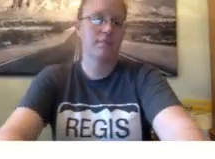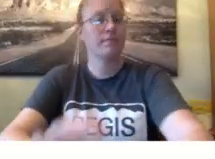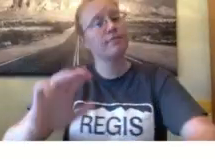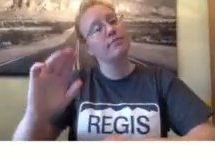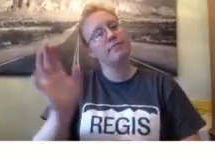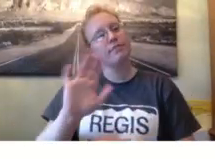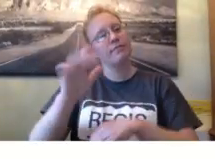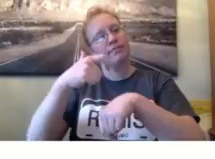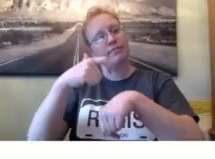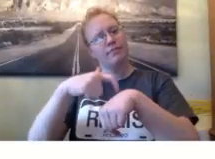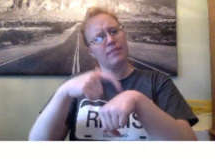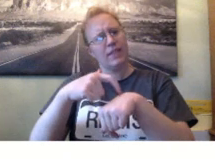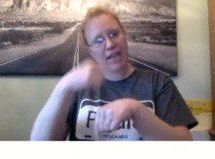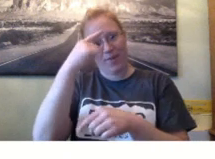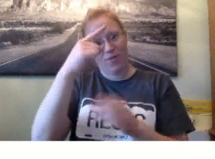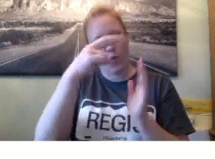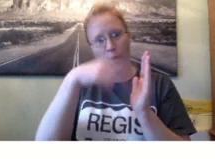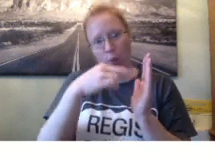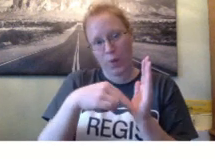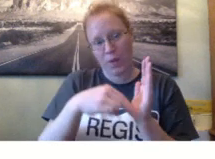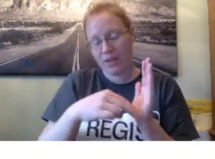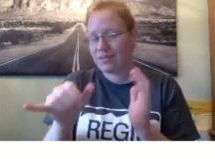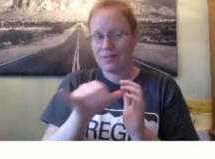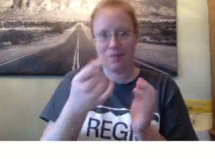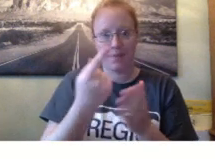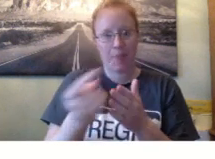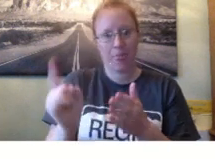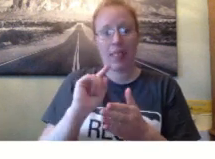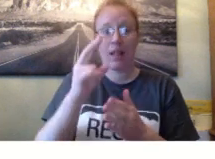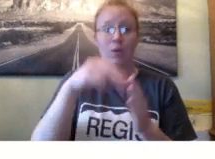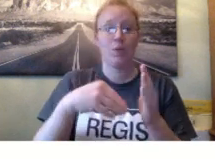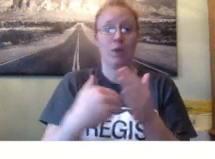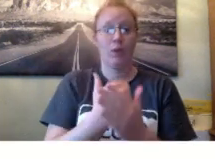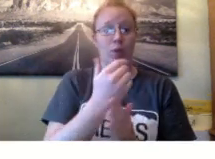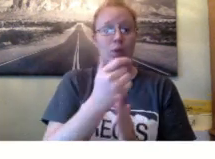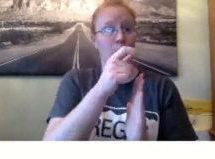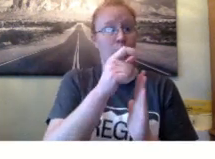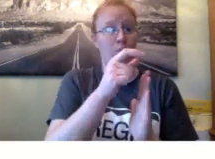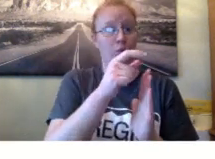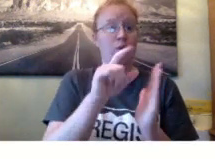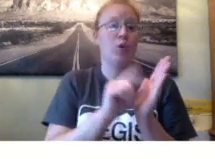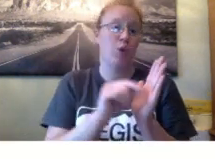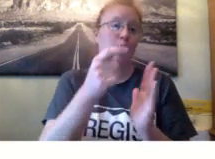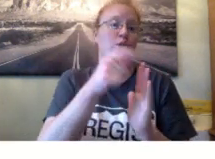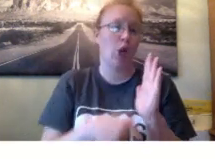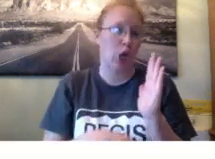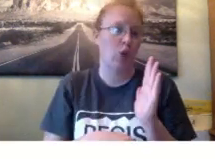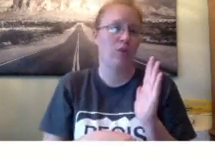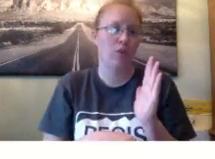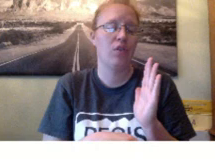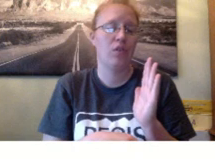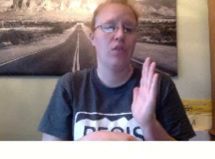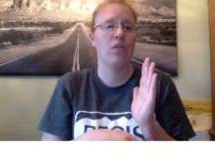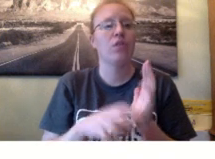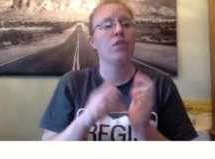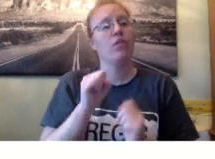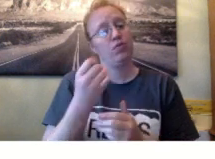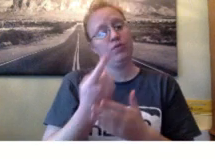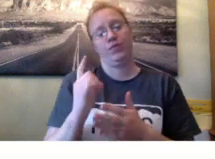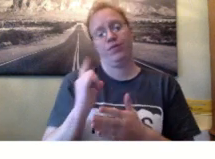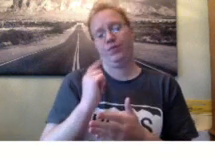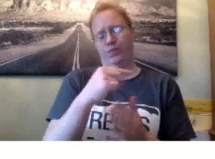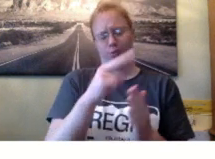Hi guys, it's time for reading. So just like last week, we're going to read a news article. So last week we